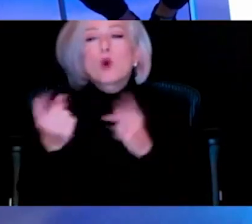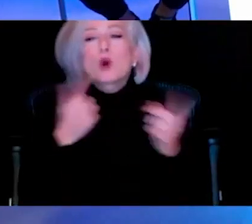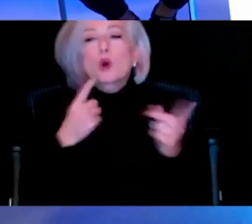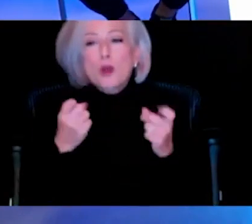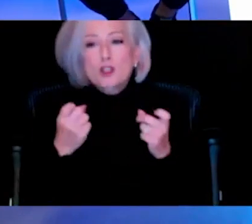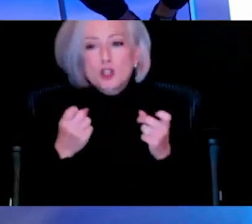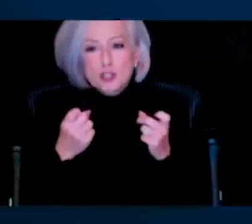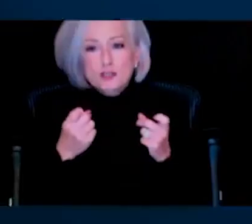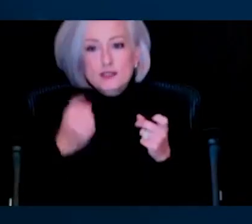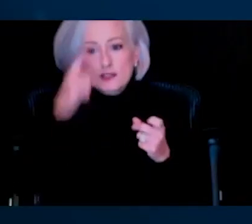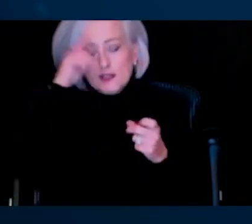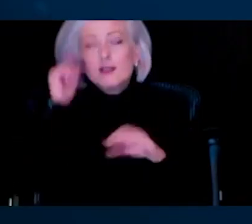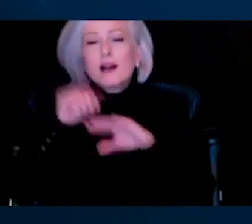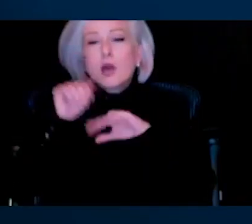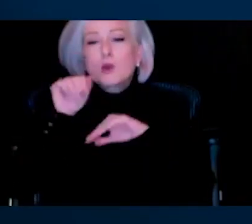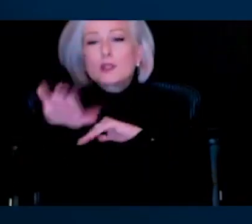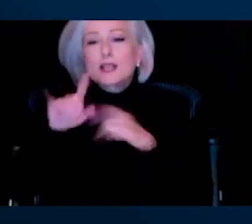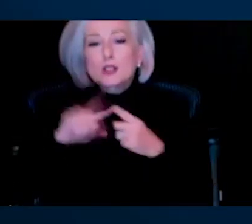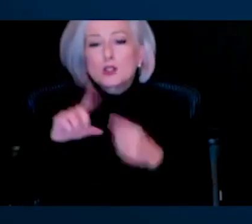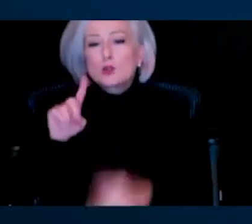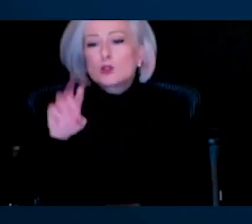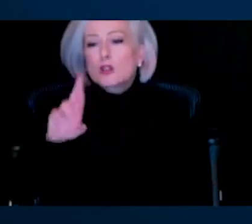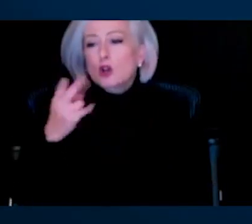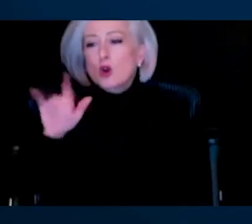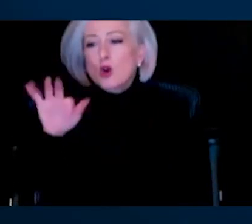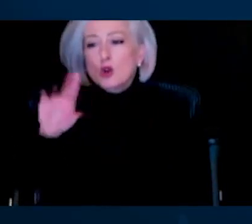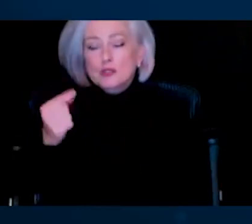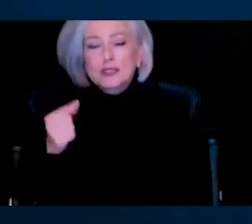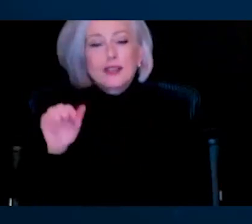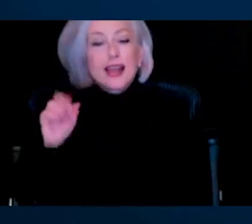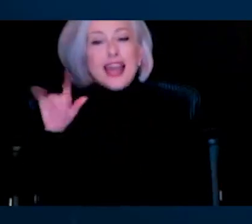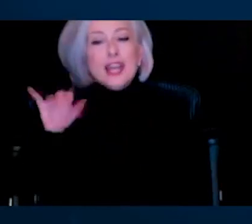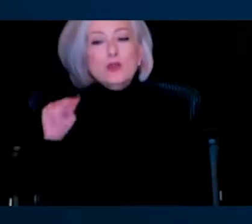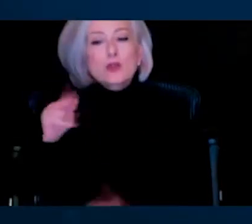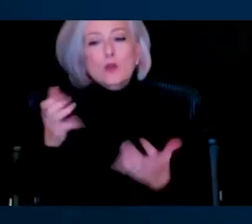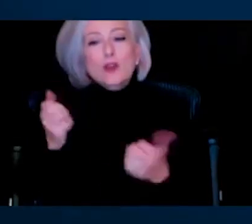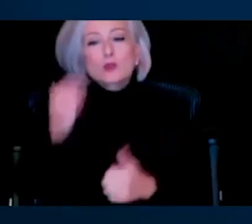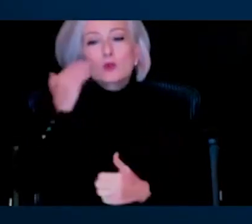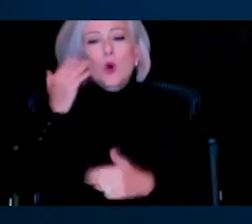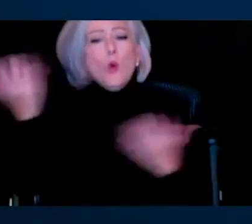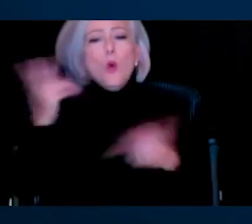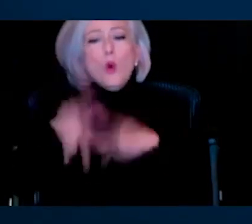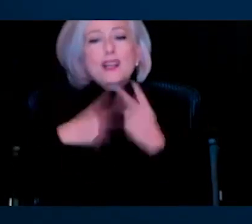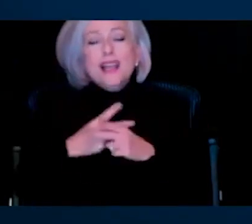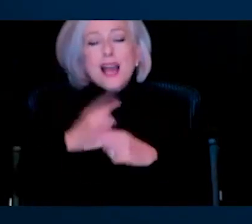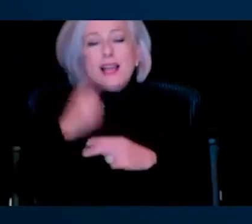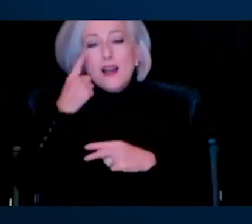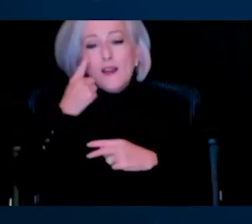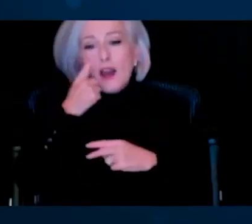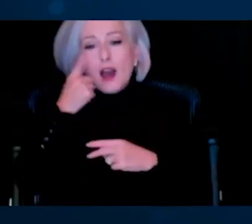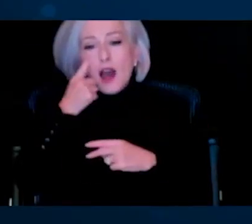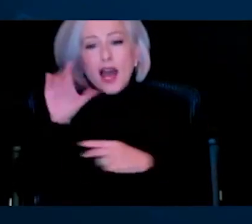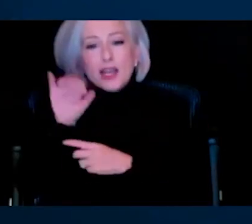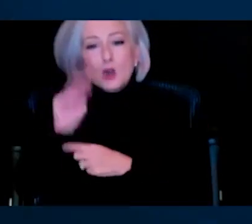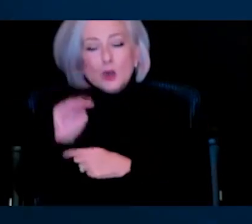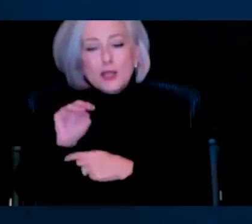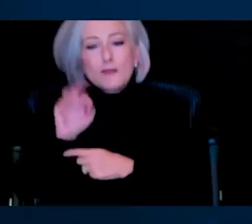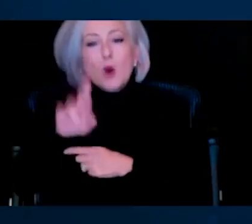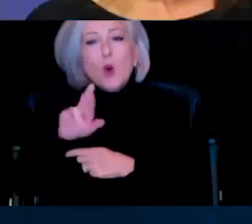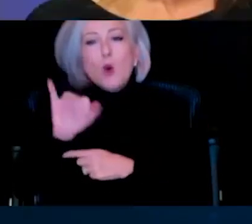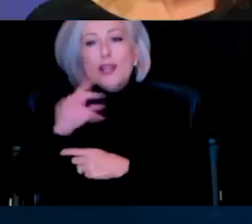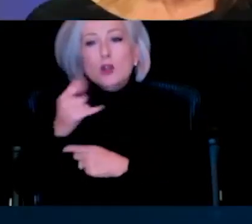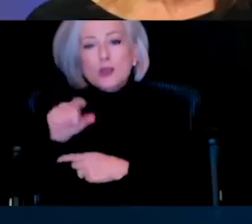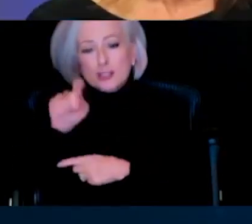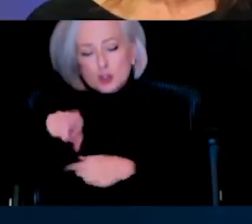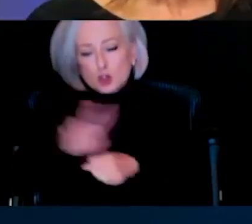this out to Dr. Holding. Adrian wants to know, what kind of eye cream or ingredients in the eye cream should someone be